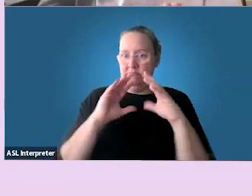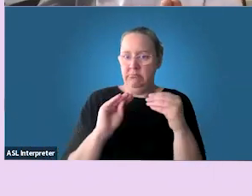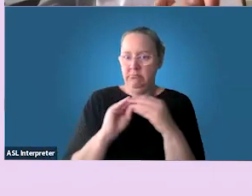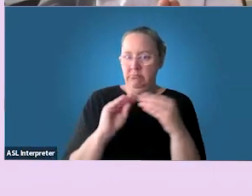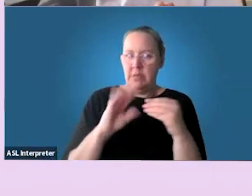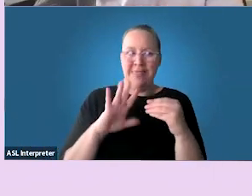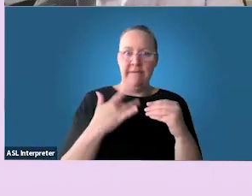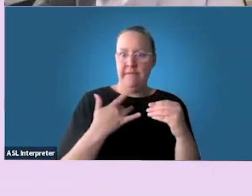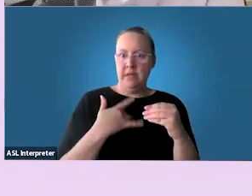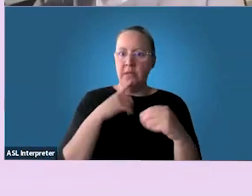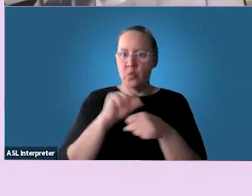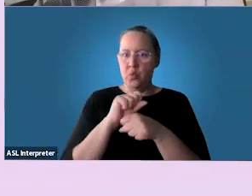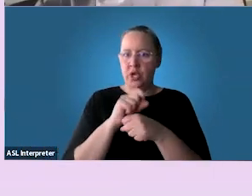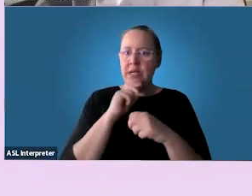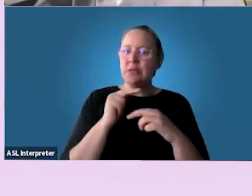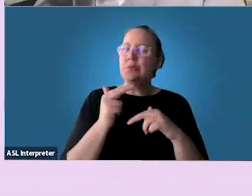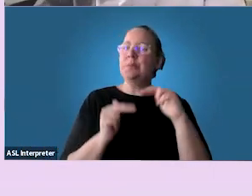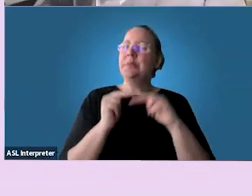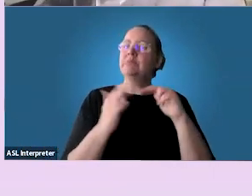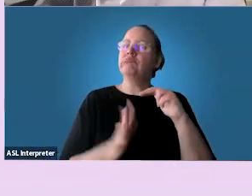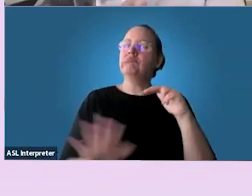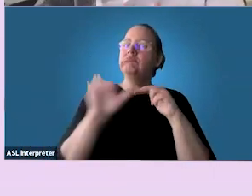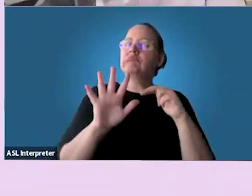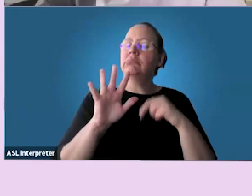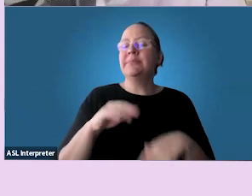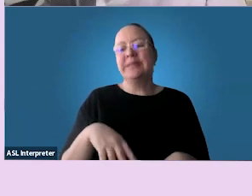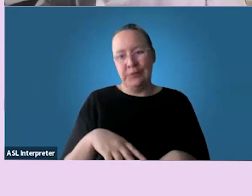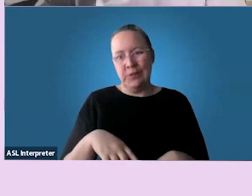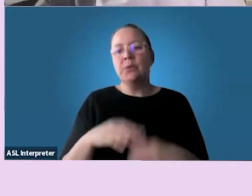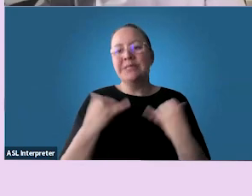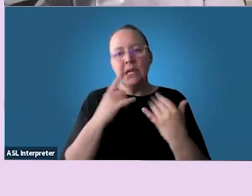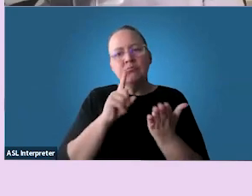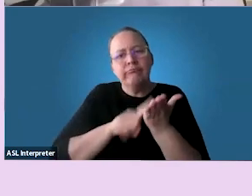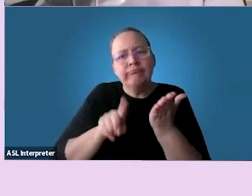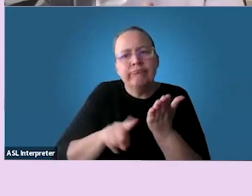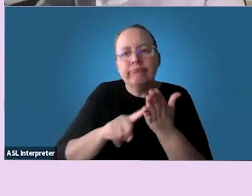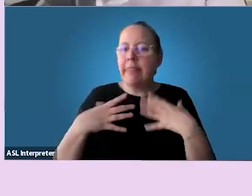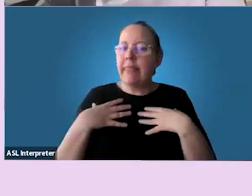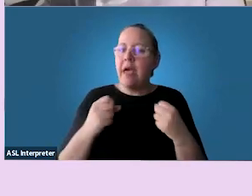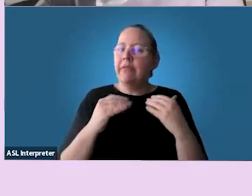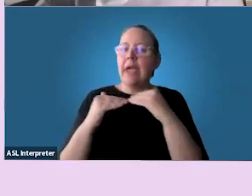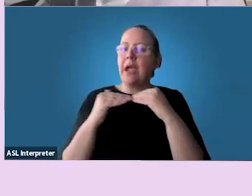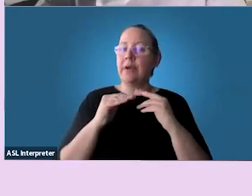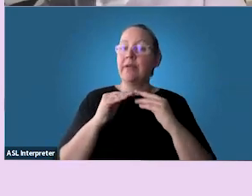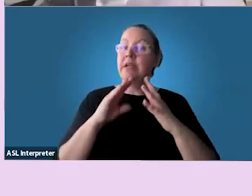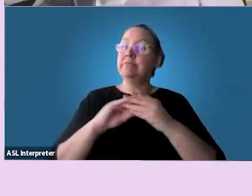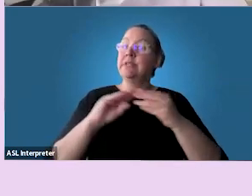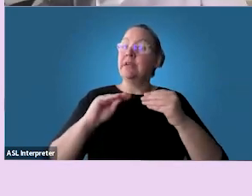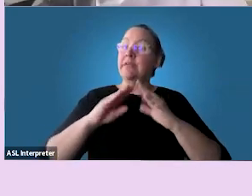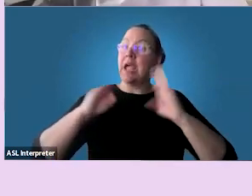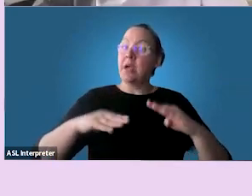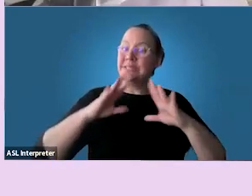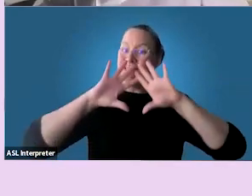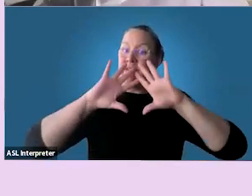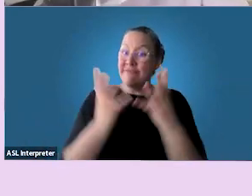that feeling that we're working to build across society. So today we'll explore the Health Equity Narrative House, not just as a framework,